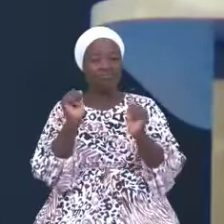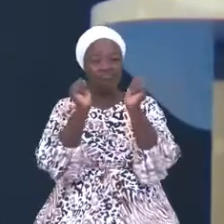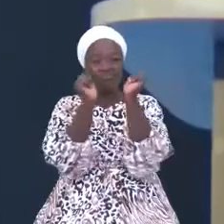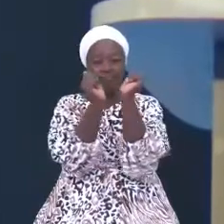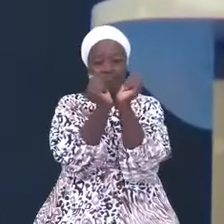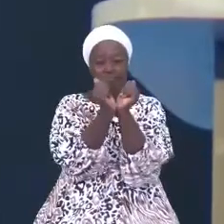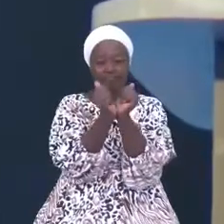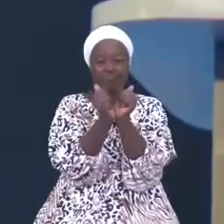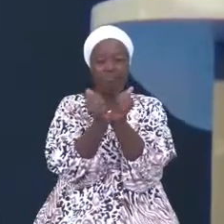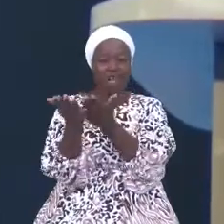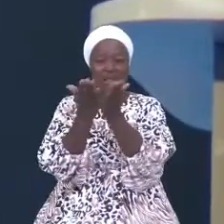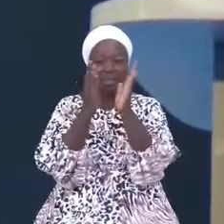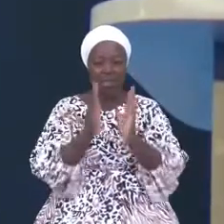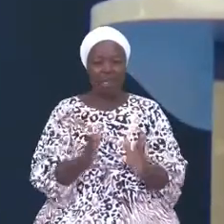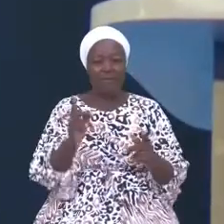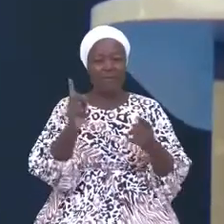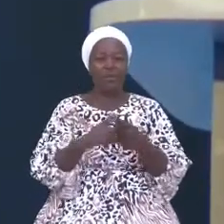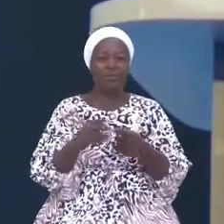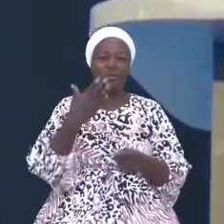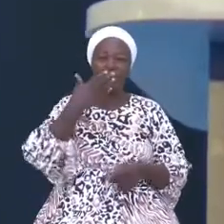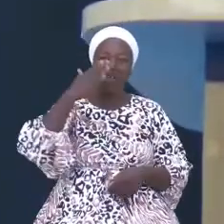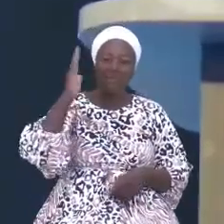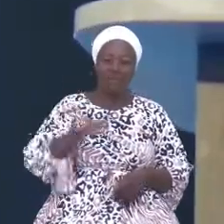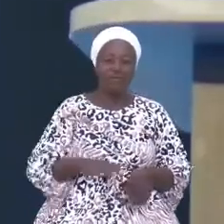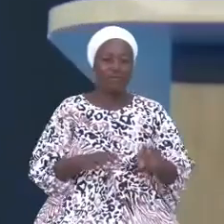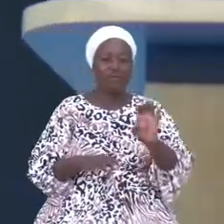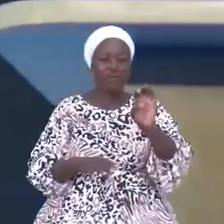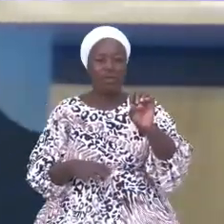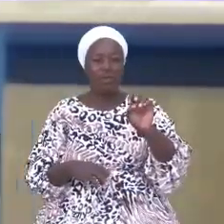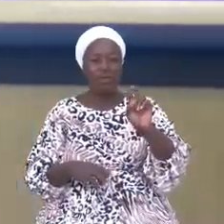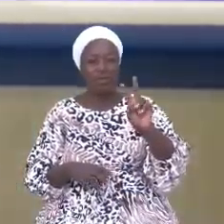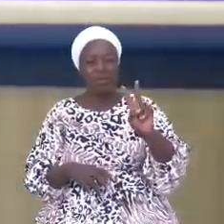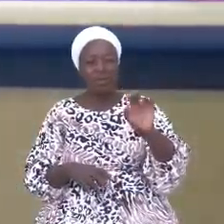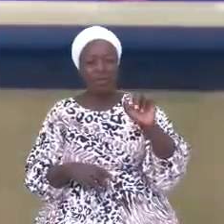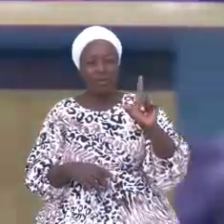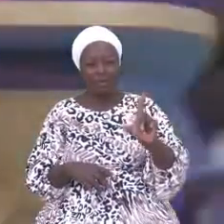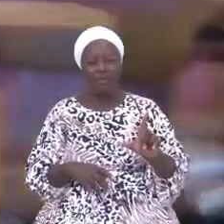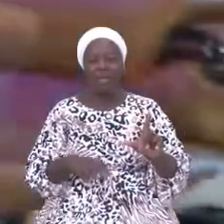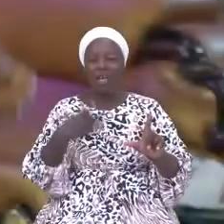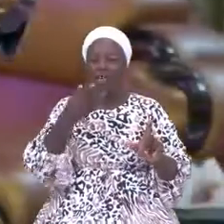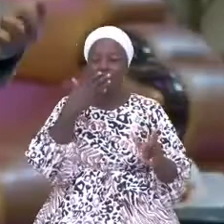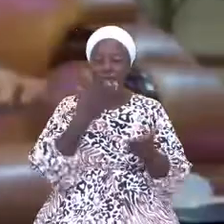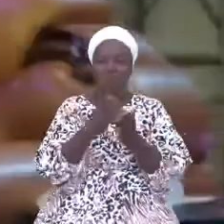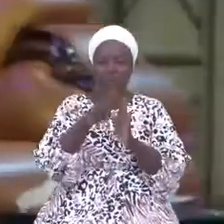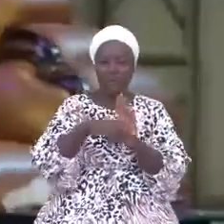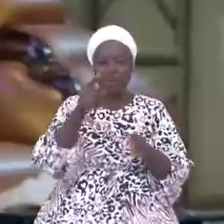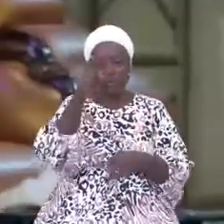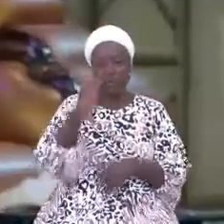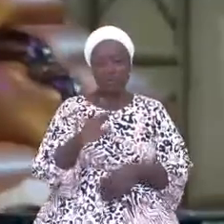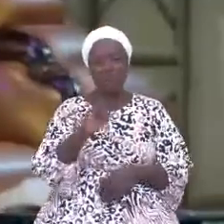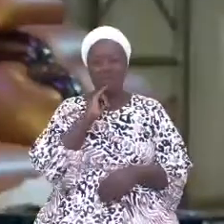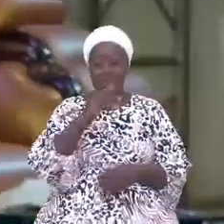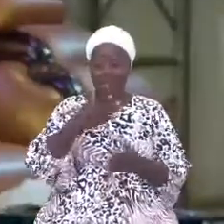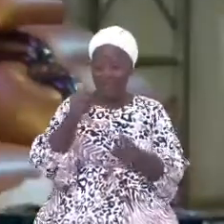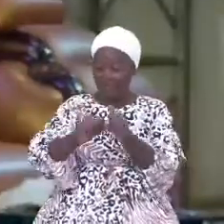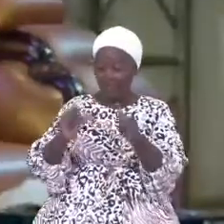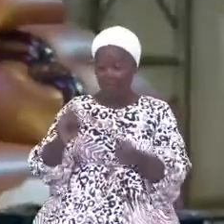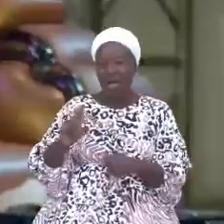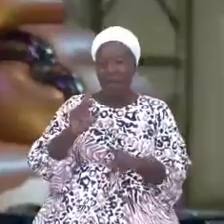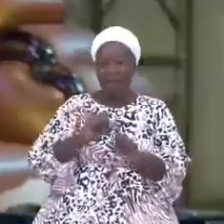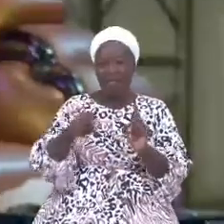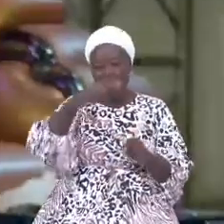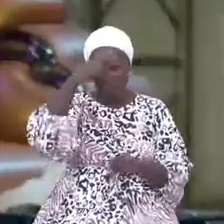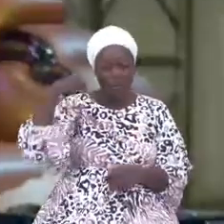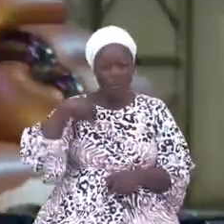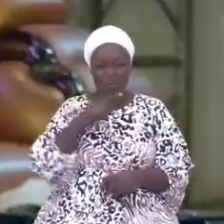evil. Slaves to evil. The goodness of God is all around, but because it's our